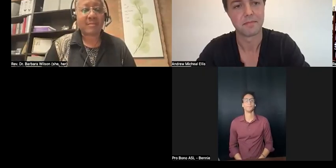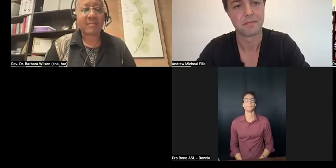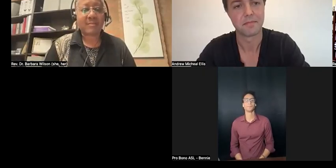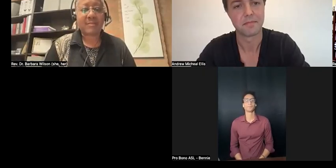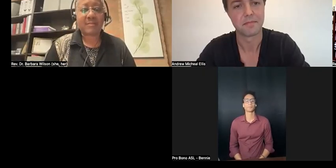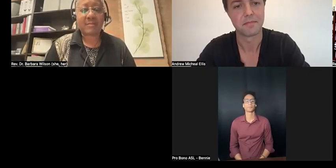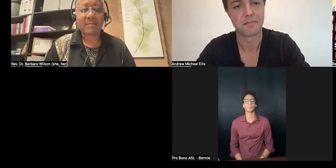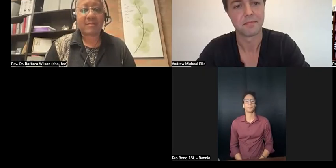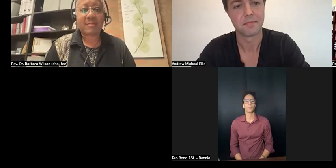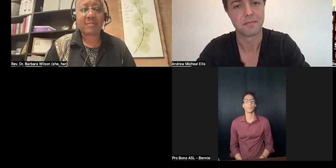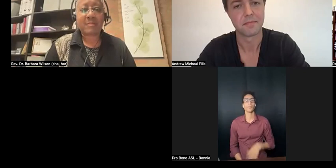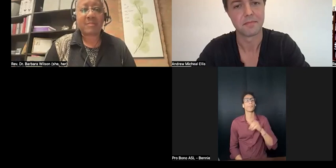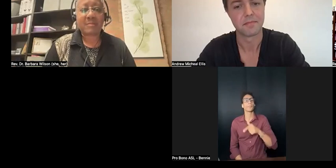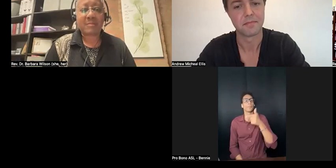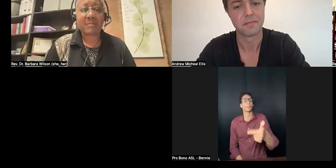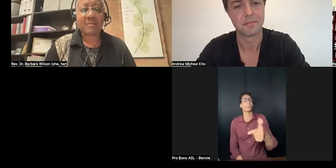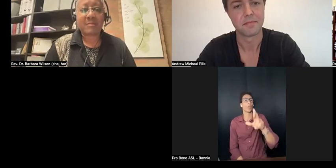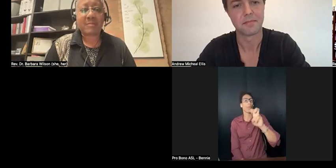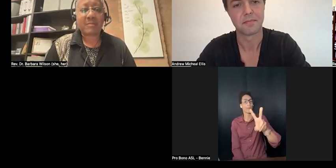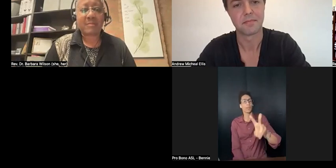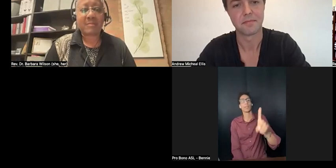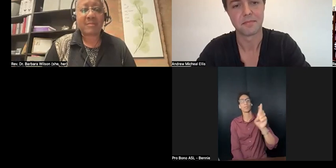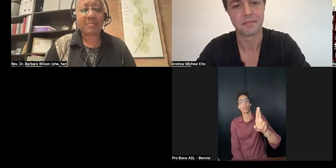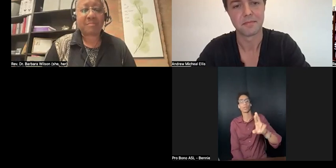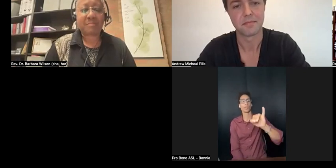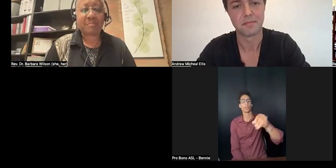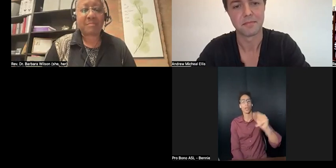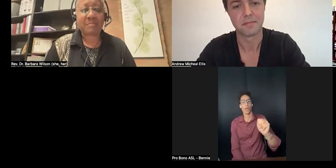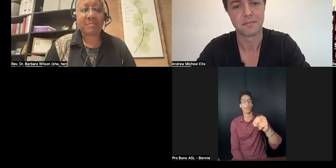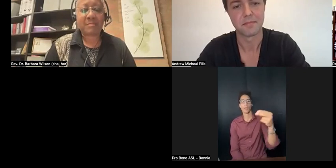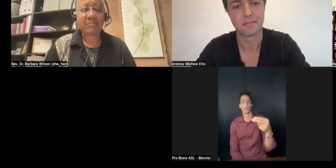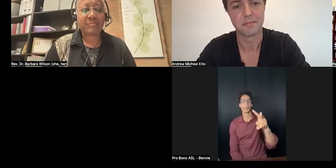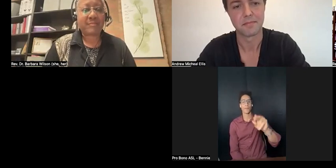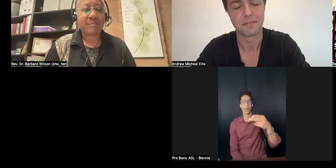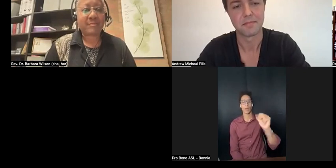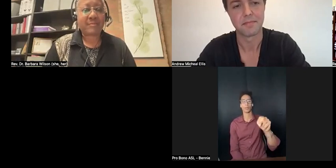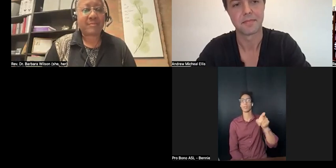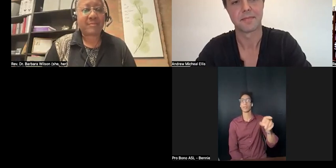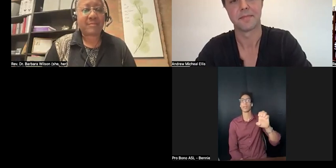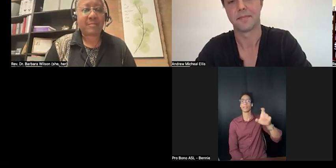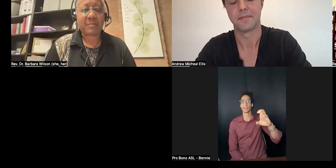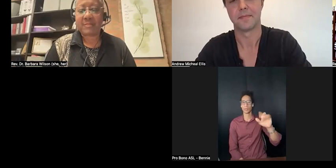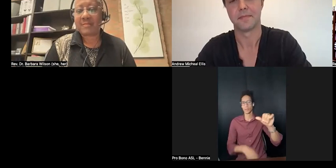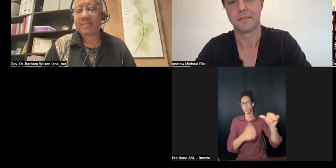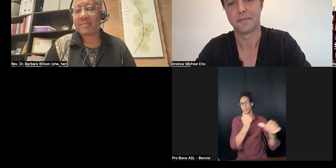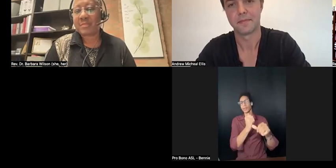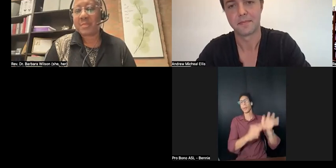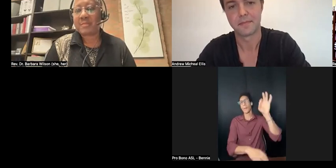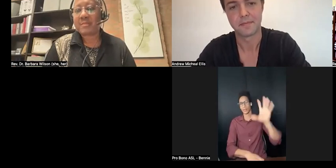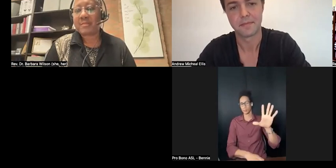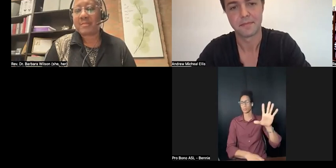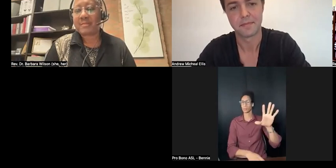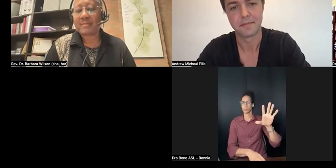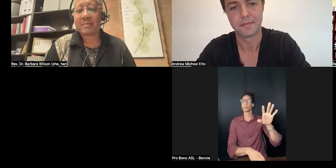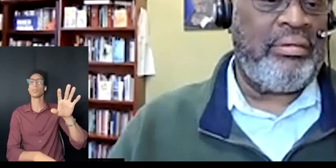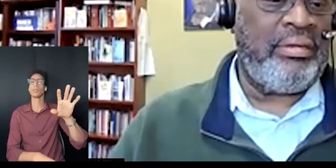Excellent. And the Reverend Dr. John H. Vaughn, who's the executive pastor of Ebenezer Baptist Church in Atlanta.